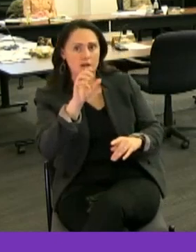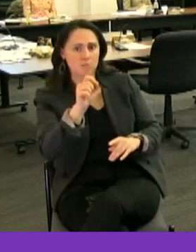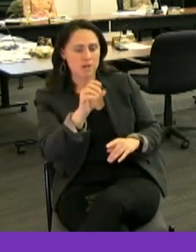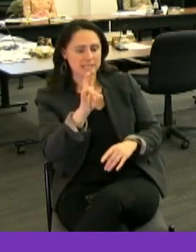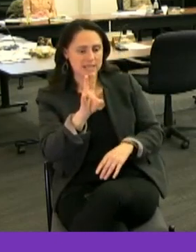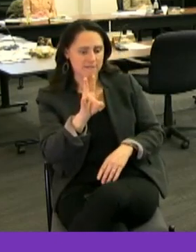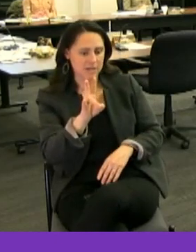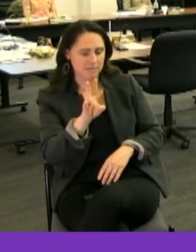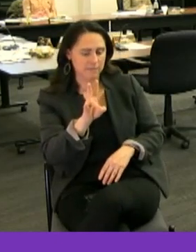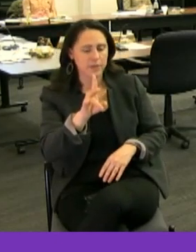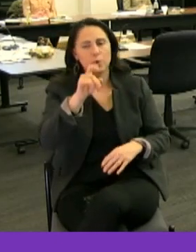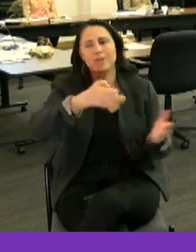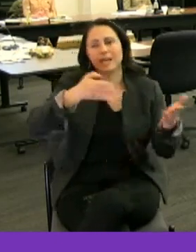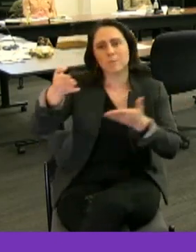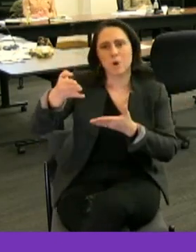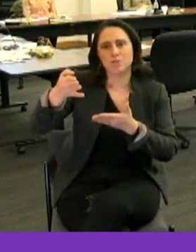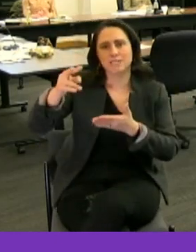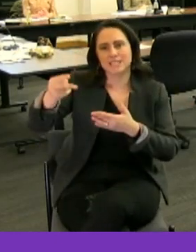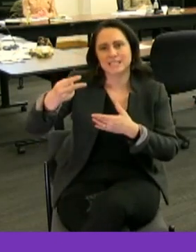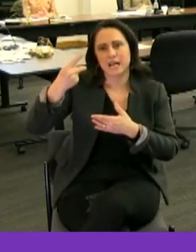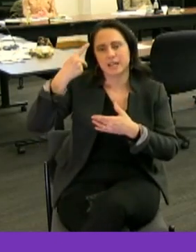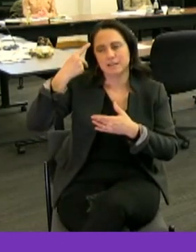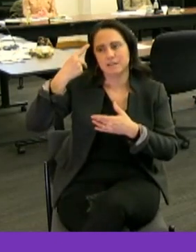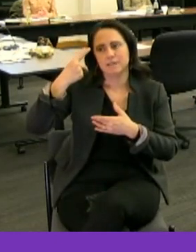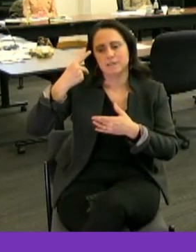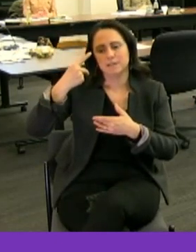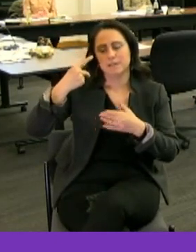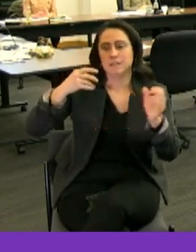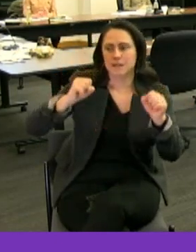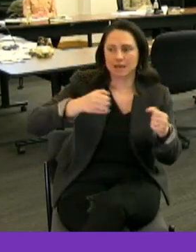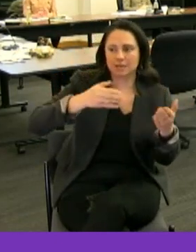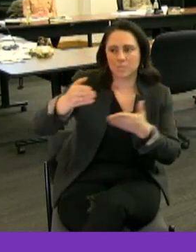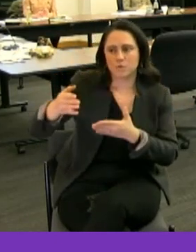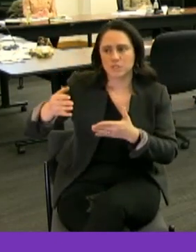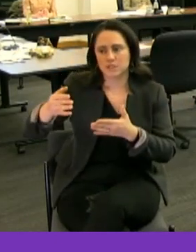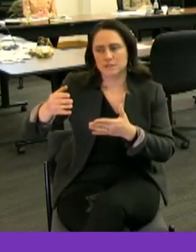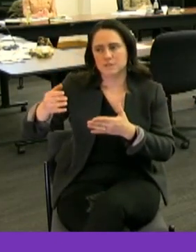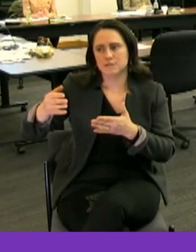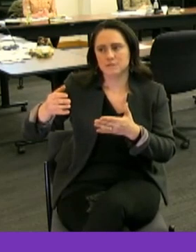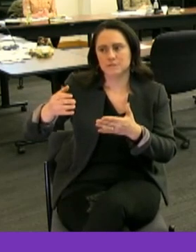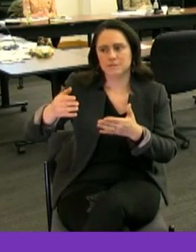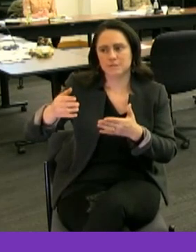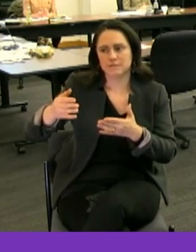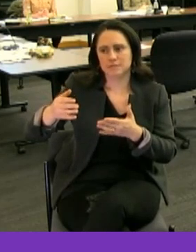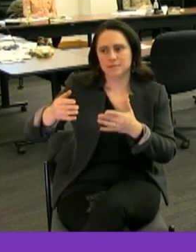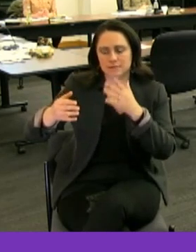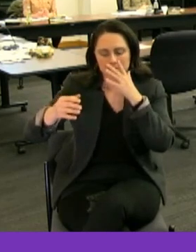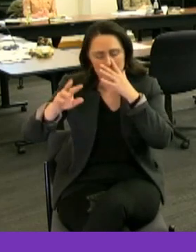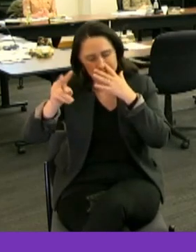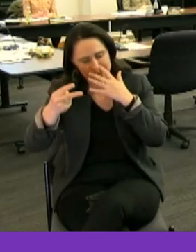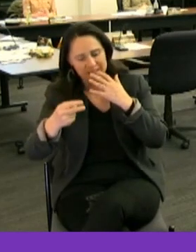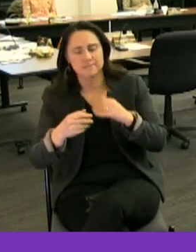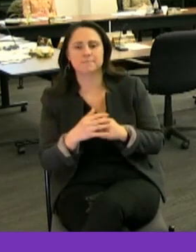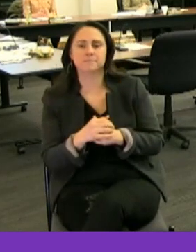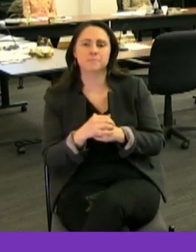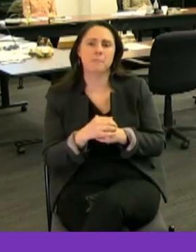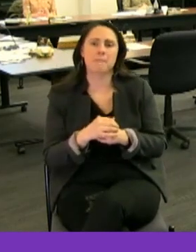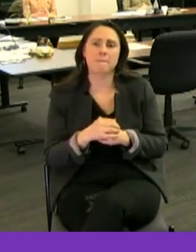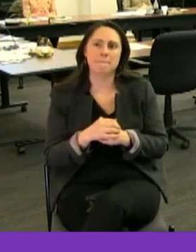So, We need a motion. sorry. Yes. I'd like to make a motion. And a second?